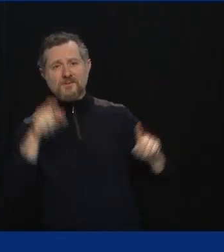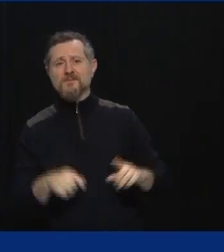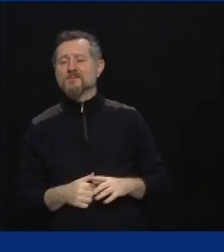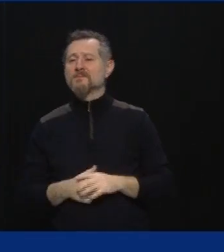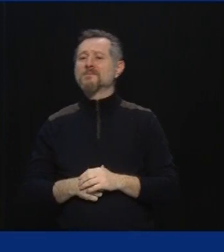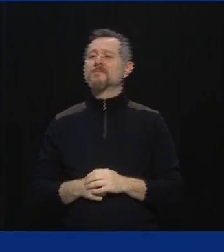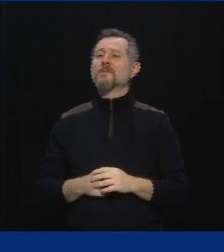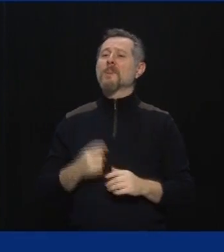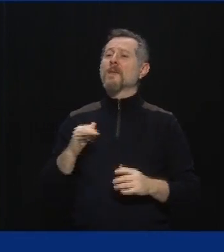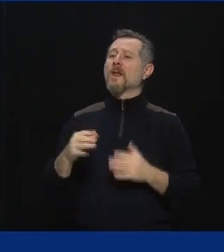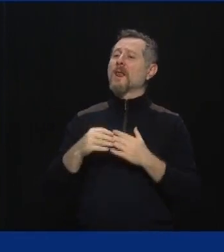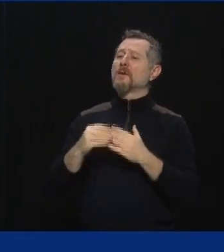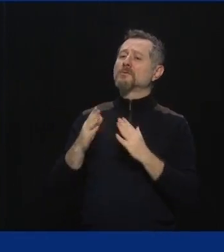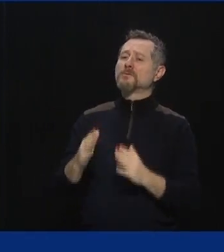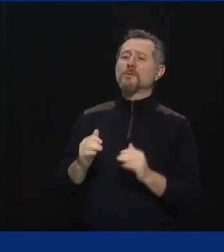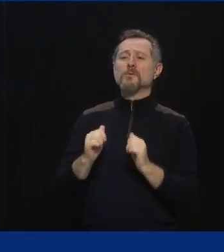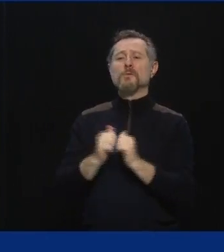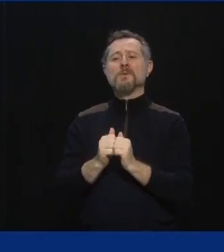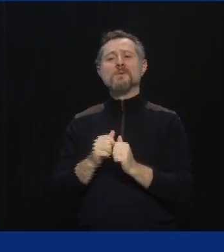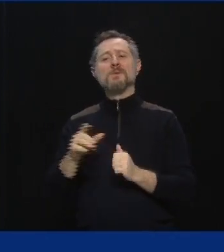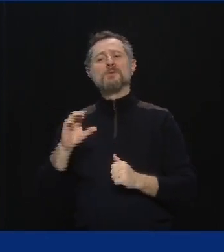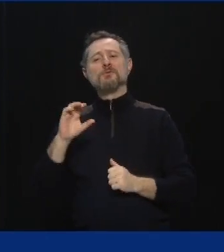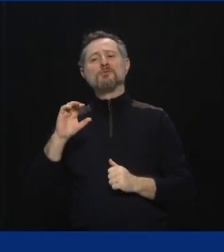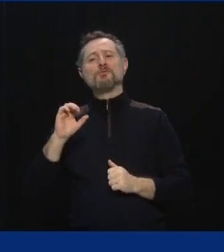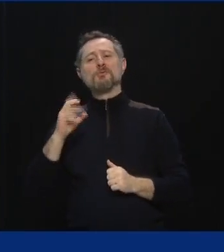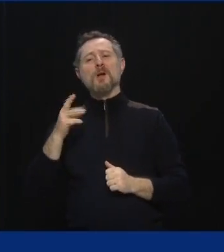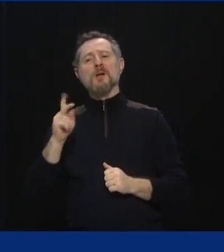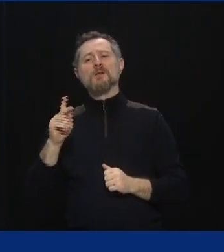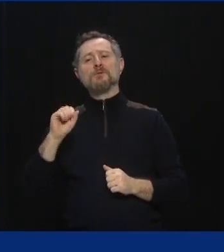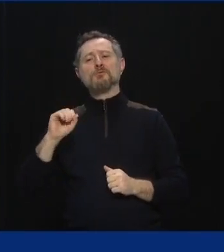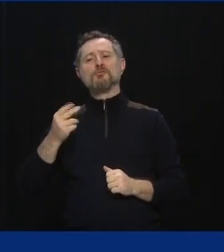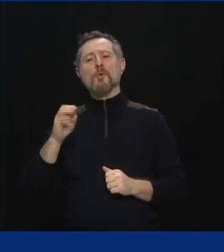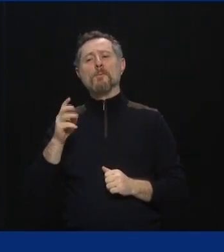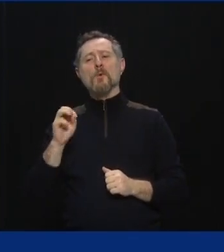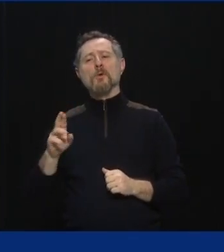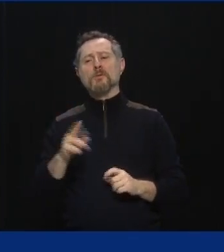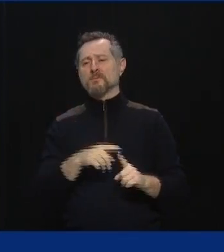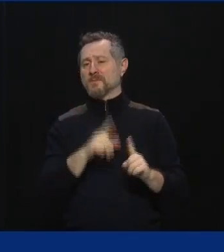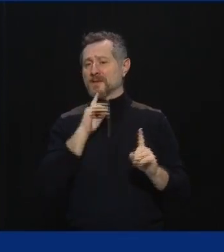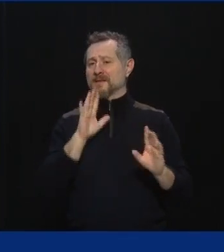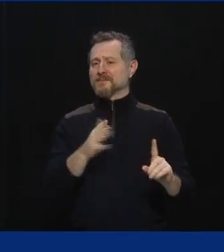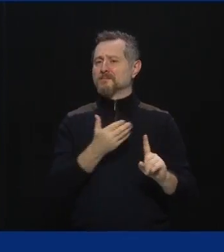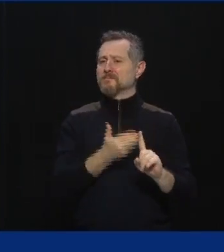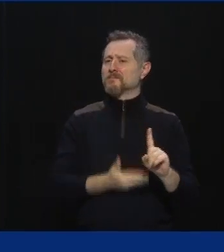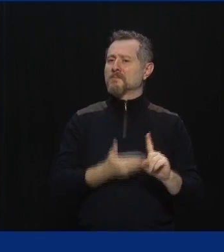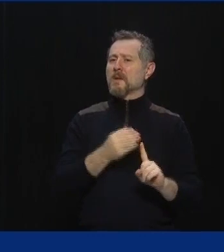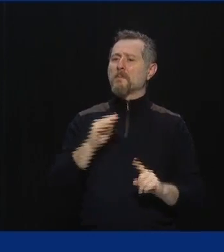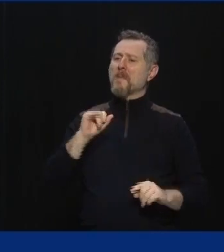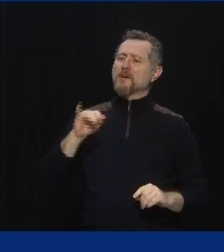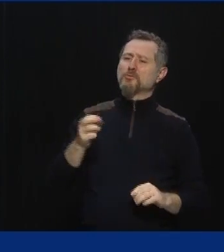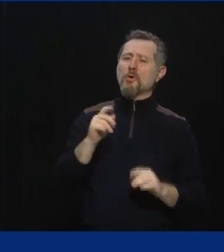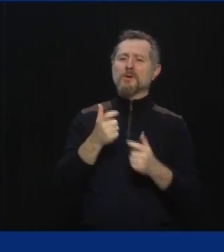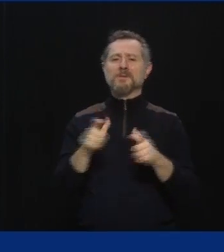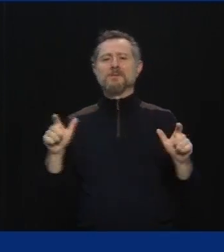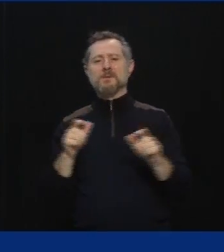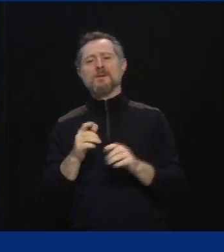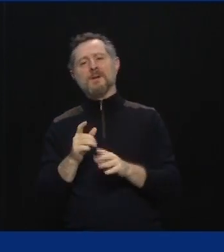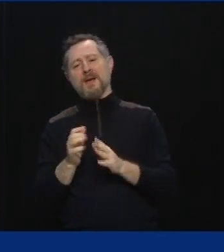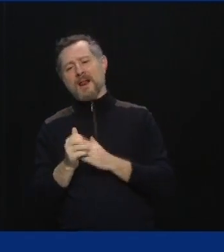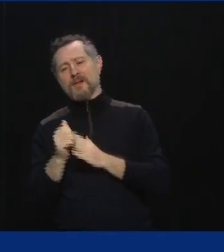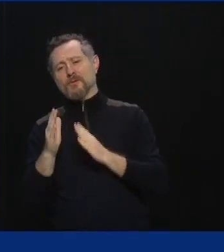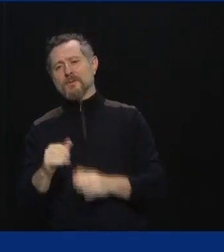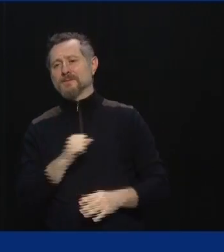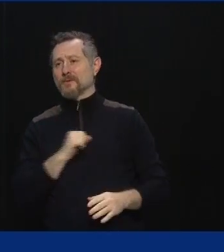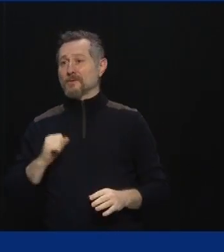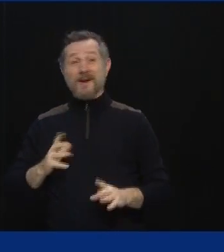our leadership with Chuck Schumer, how great it is to have Chuck Schumer, the majority leader of the entire Senate, our own member